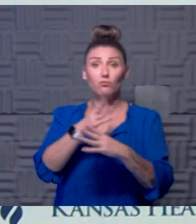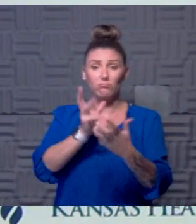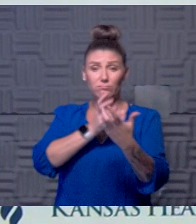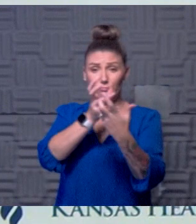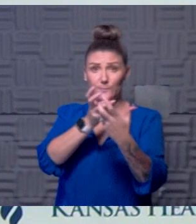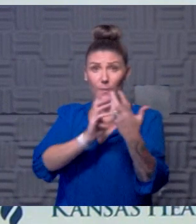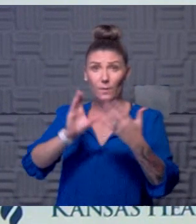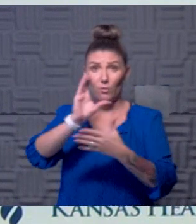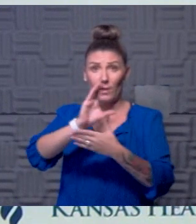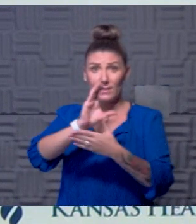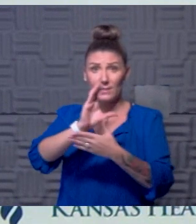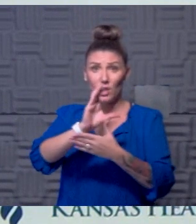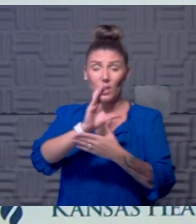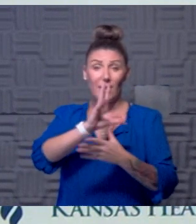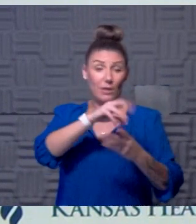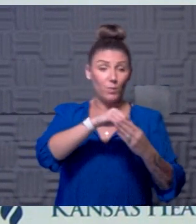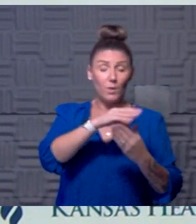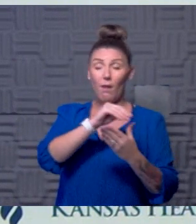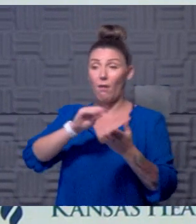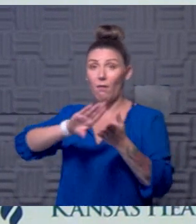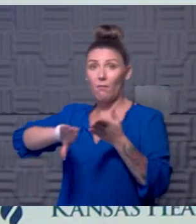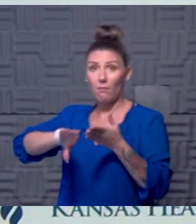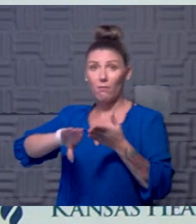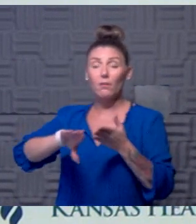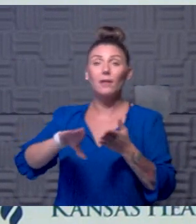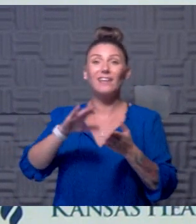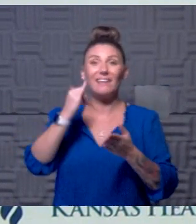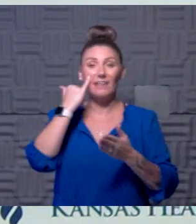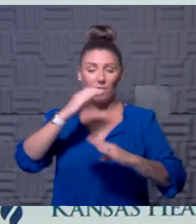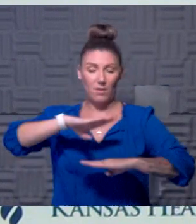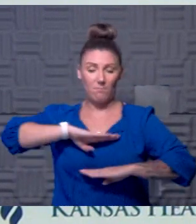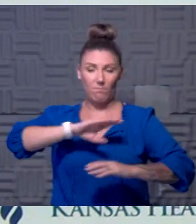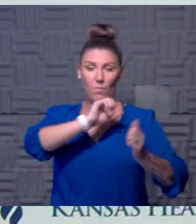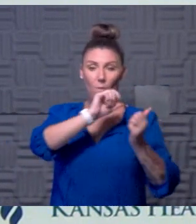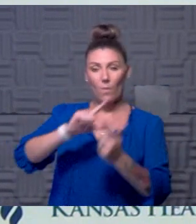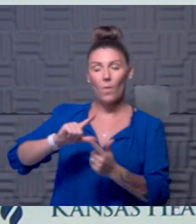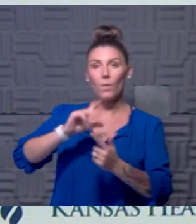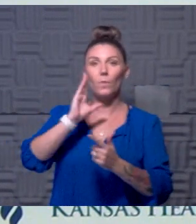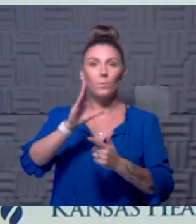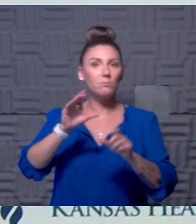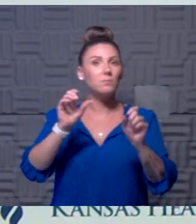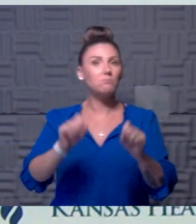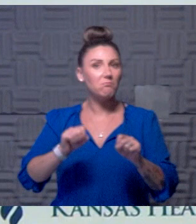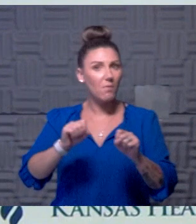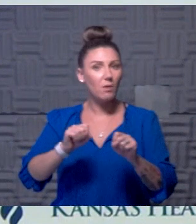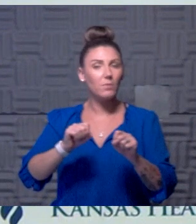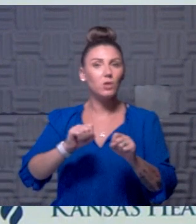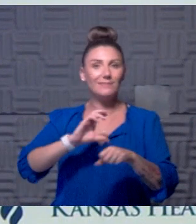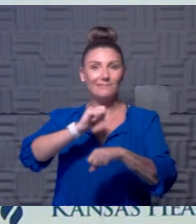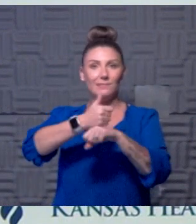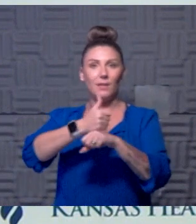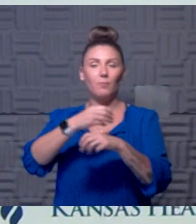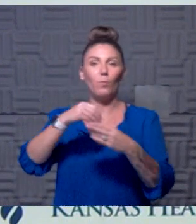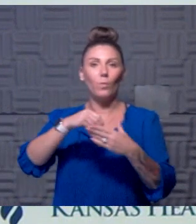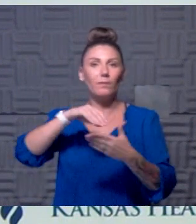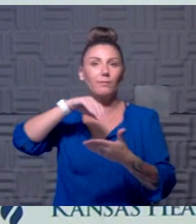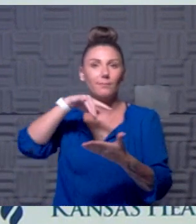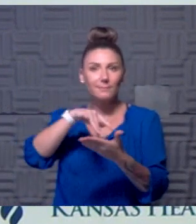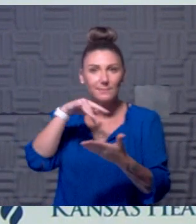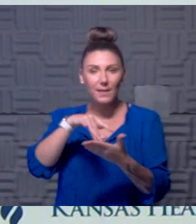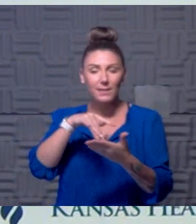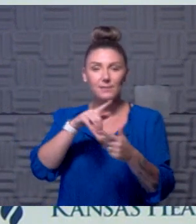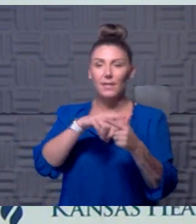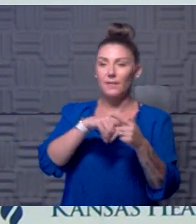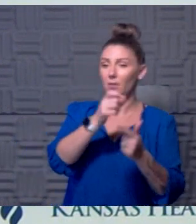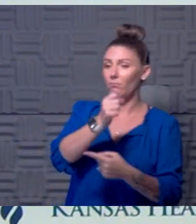the inclusion and exclusion criteria, if you meet them all, you're going to be able to be enrolled into the study. Once you're enrolled, we would bring you to one of the places